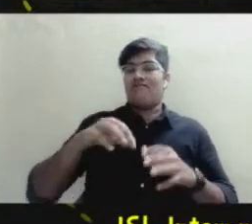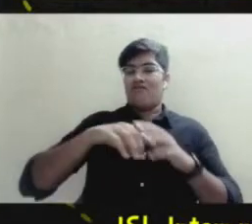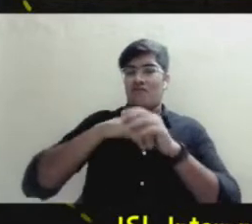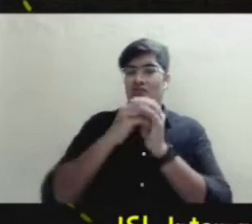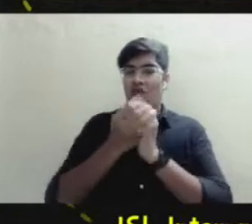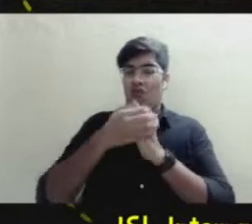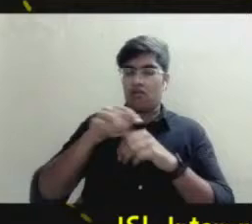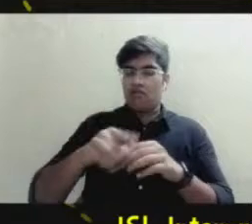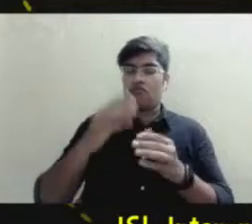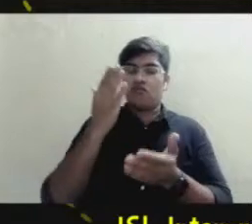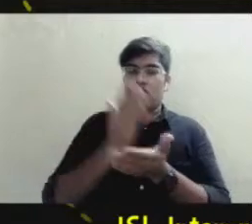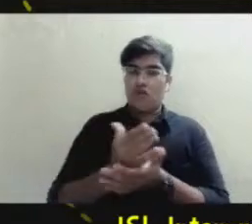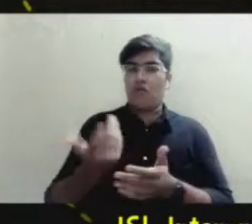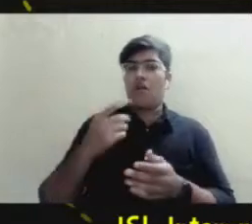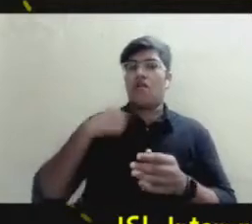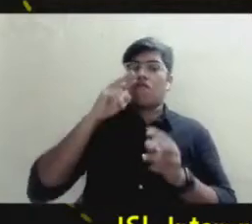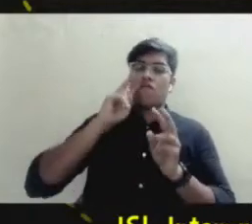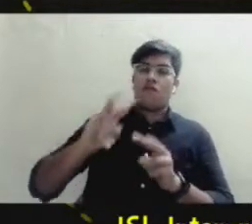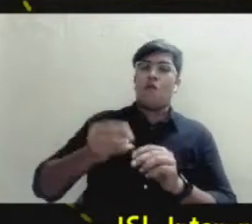look at